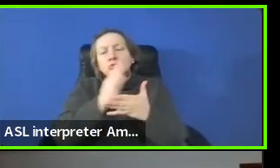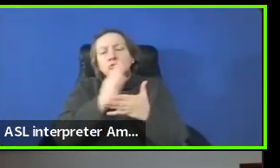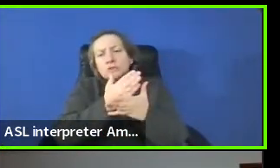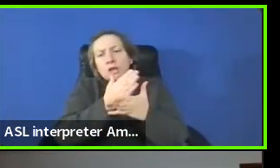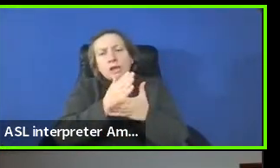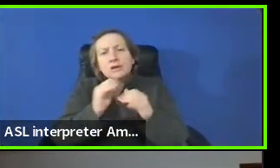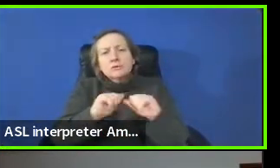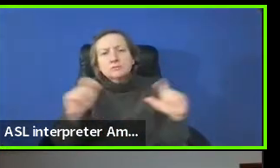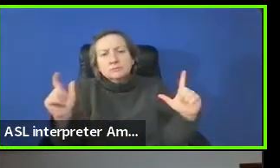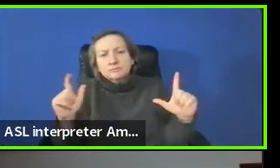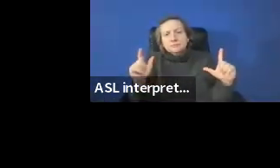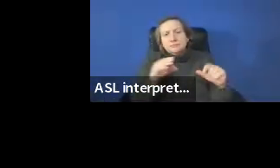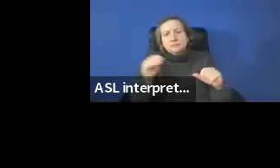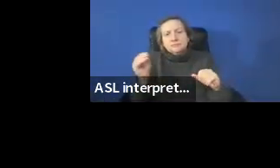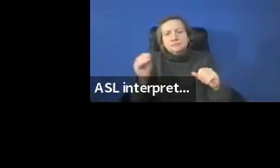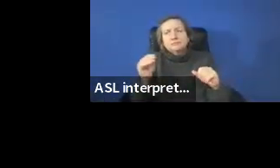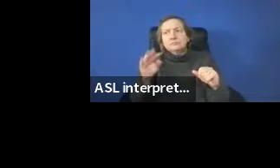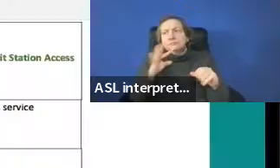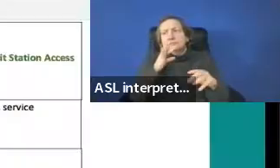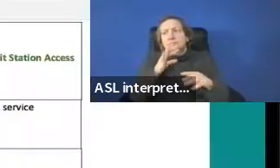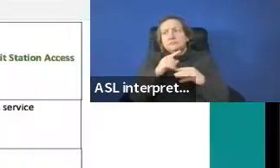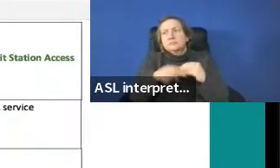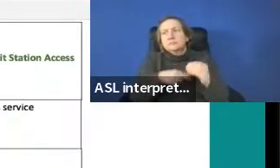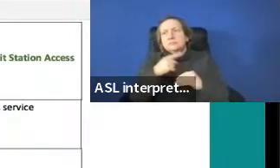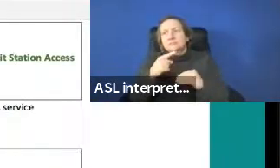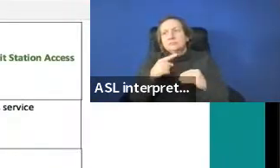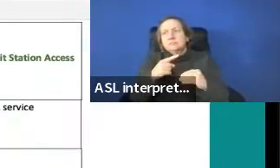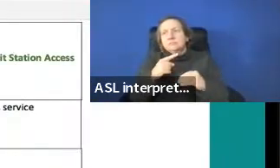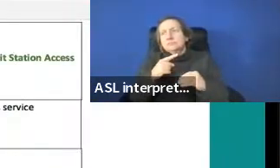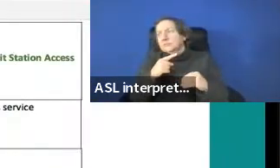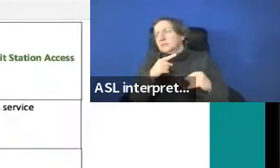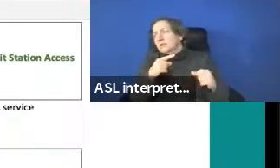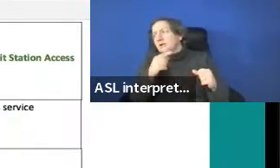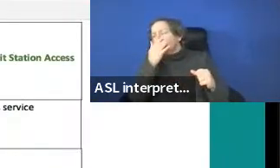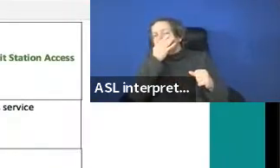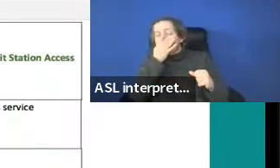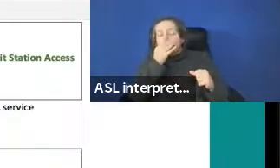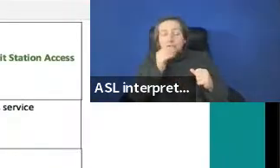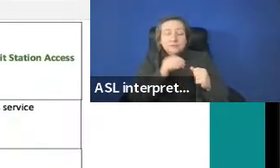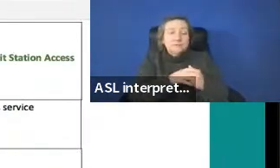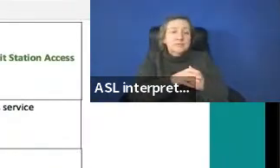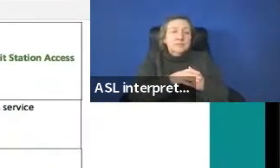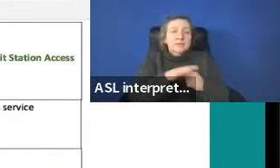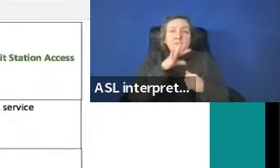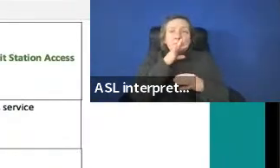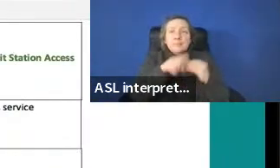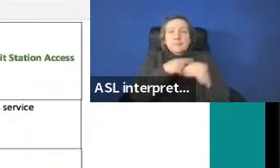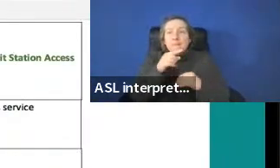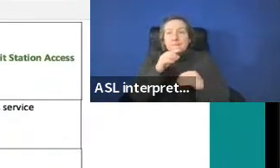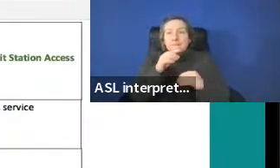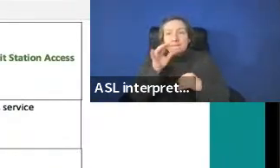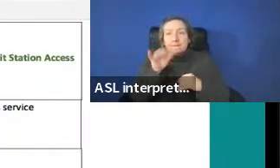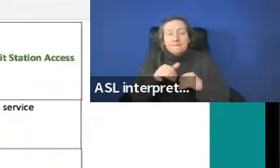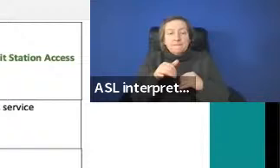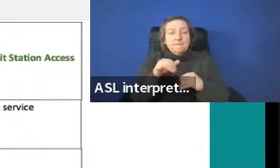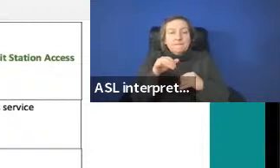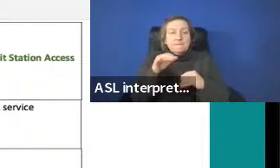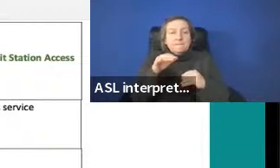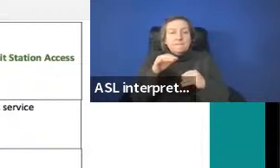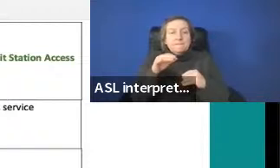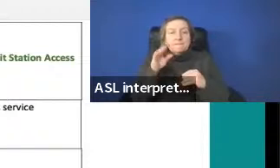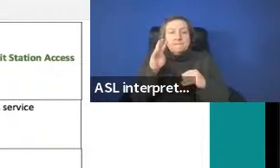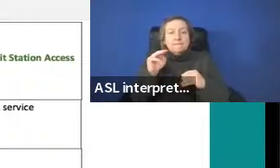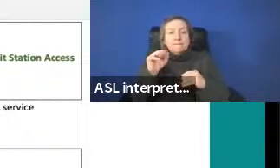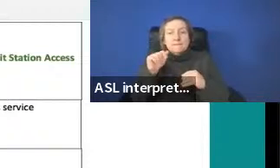about slide 25, which is this skeleton